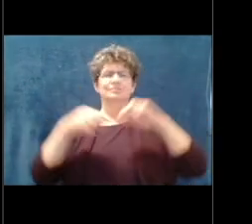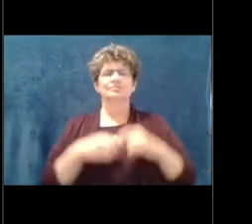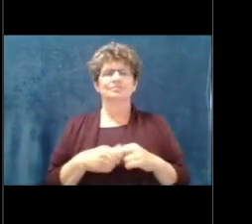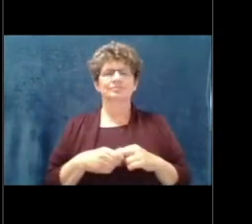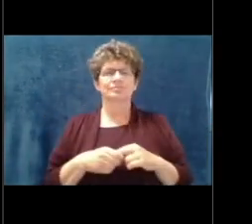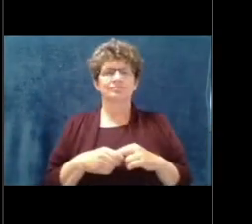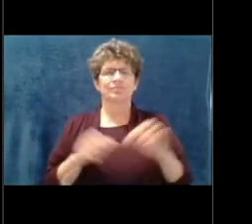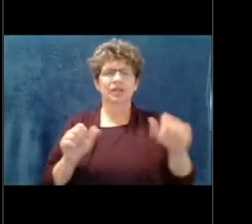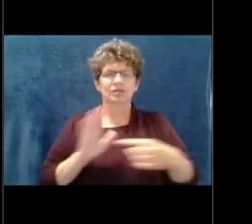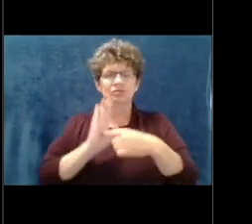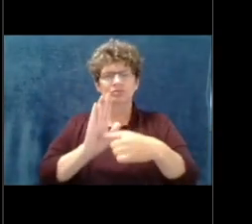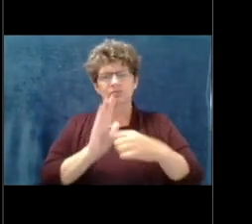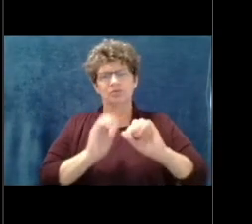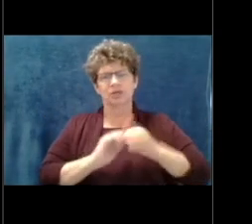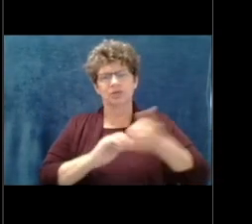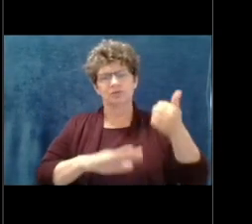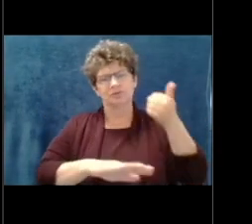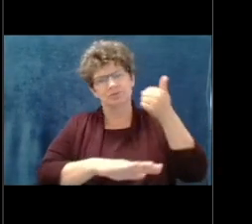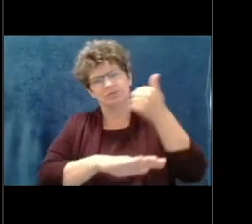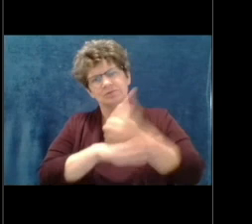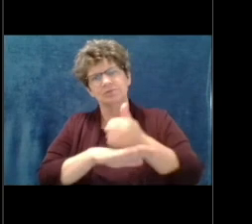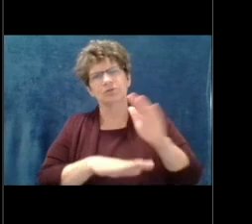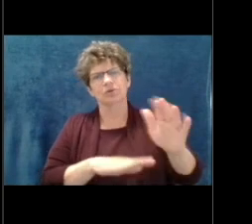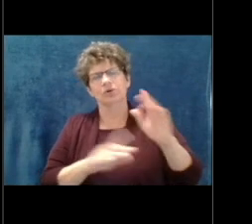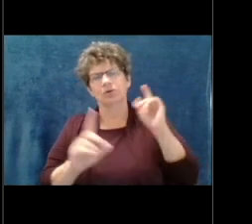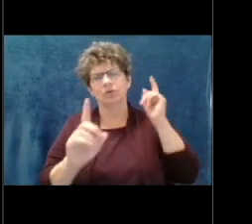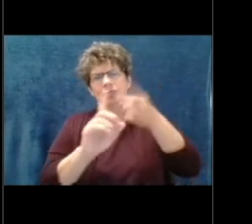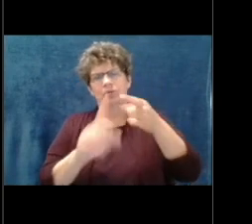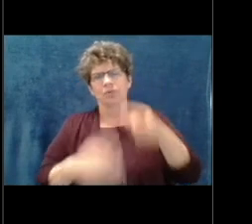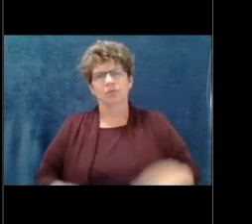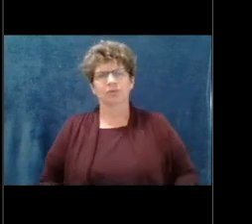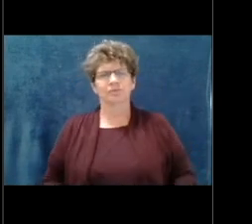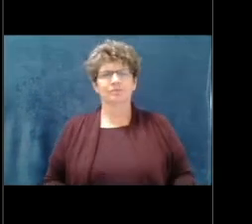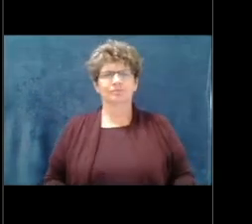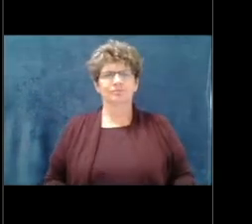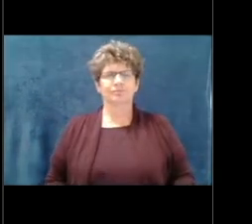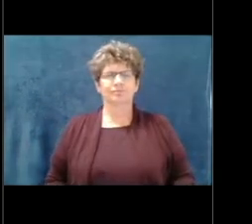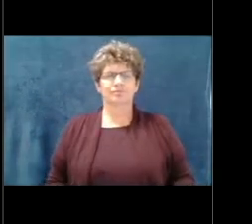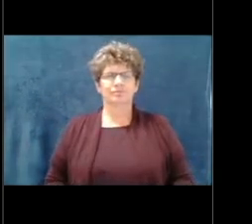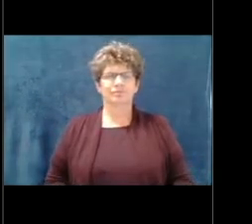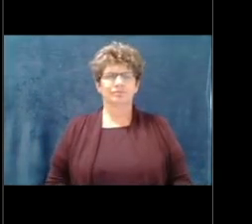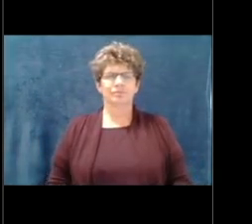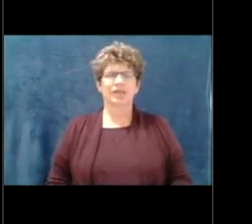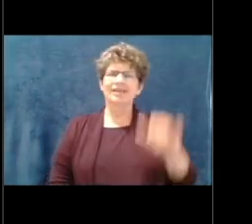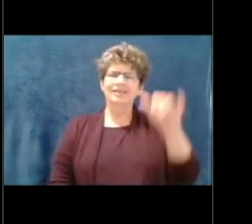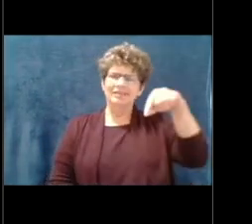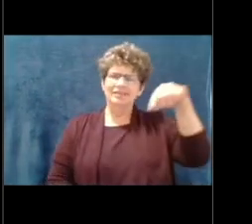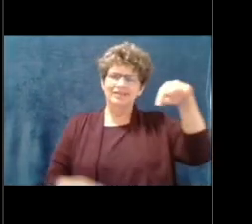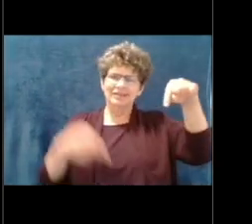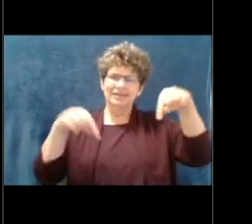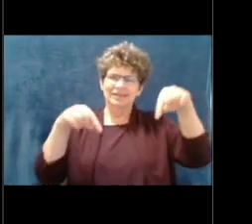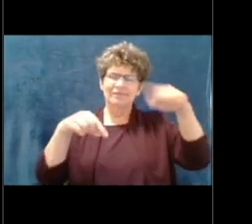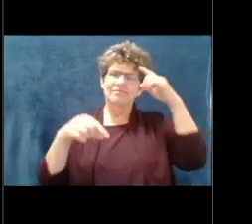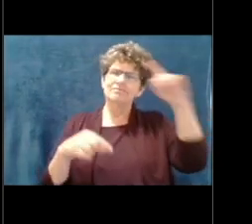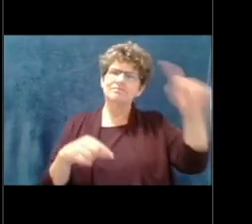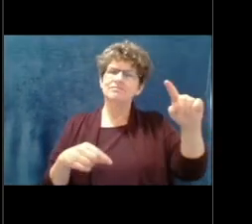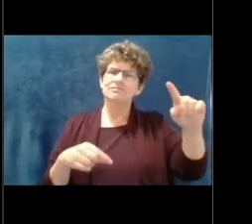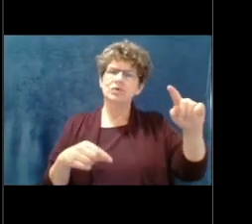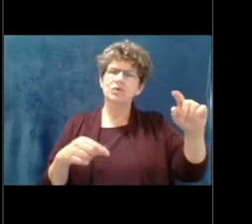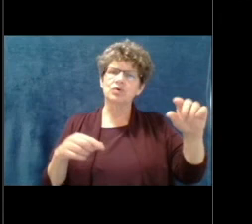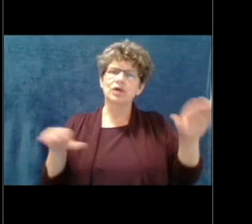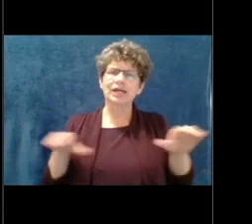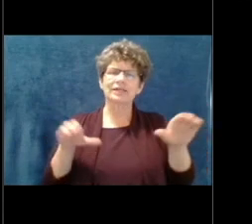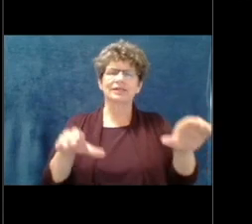setting work. This is the landing page for the physical activity part. Okay, so lots of good suggestions there on different